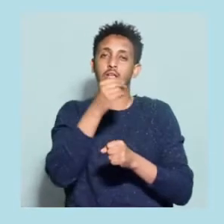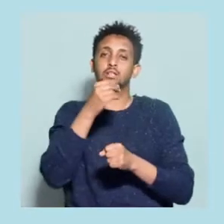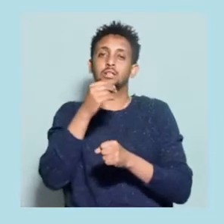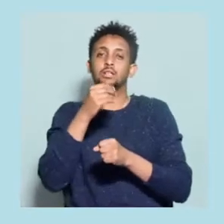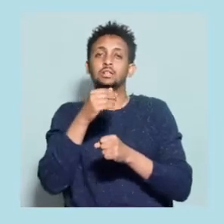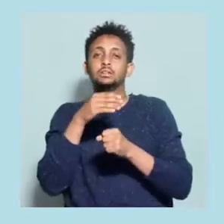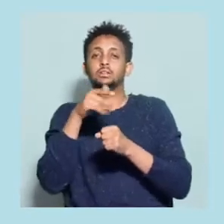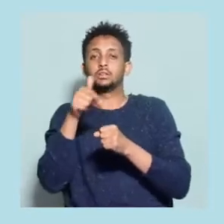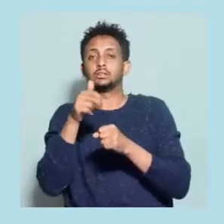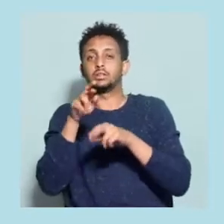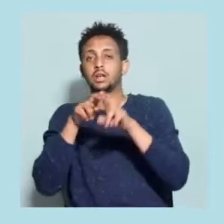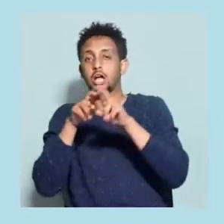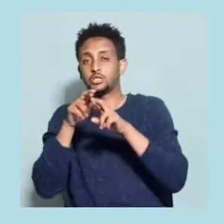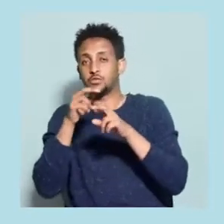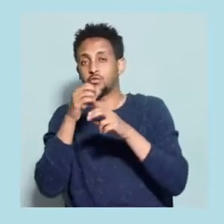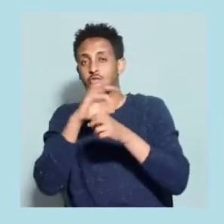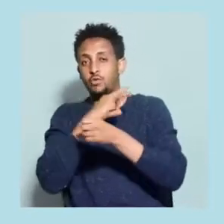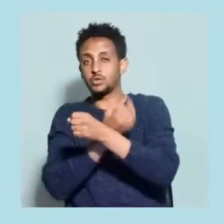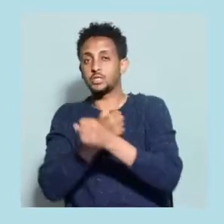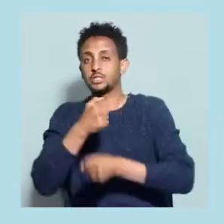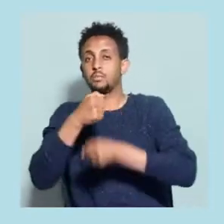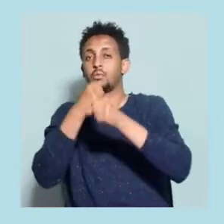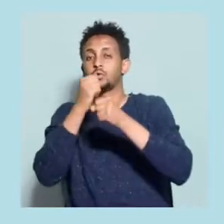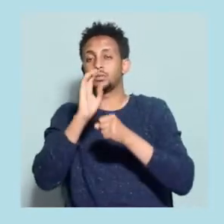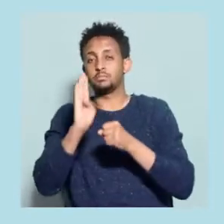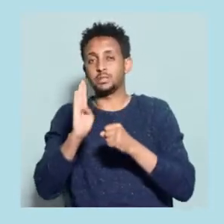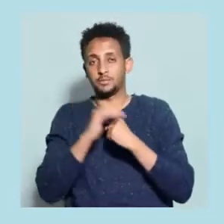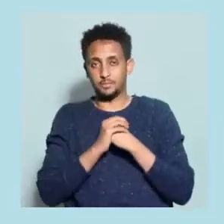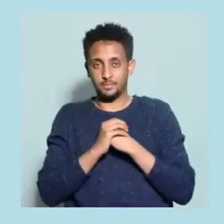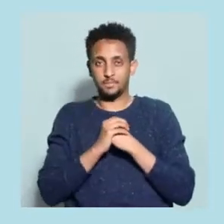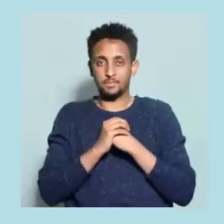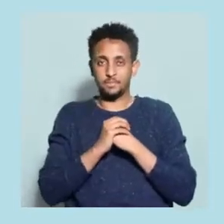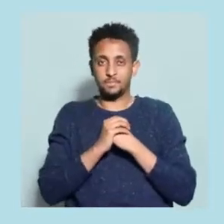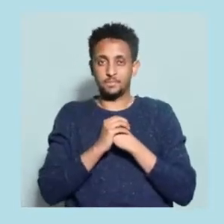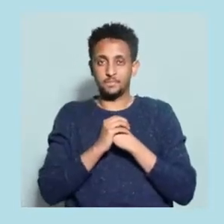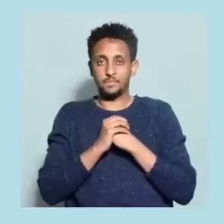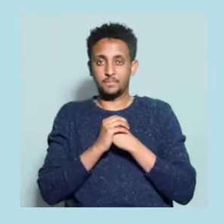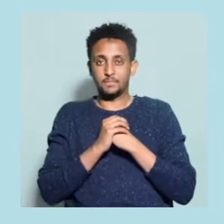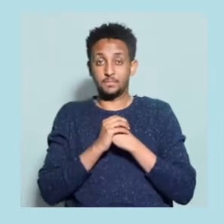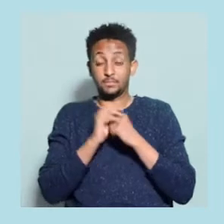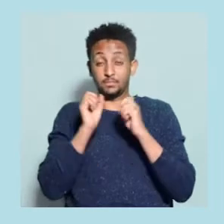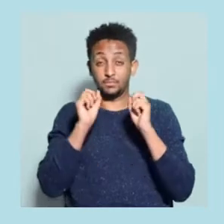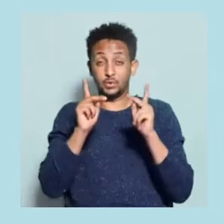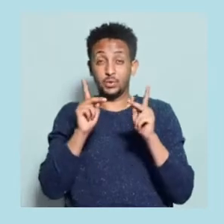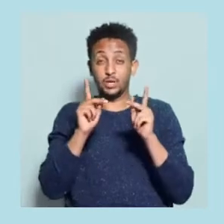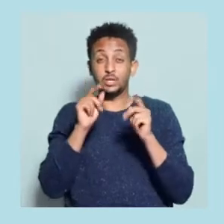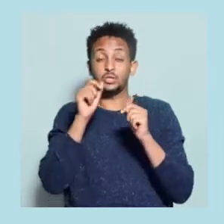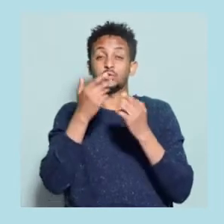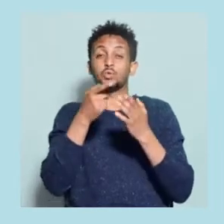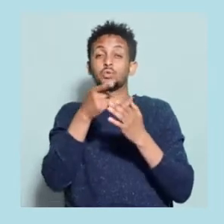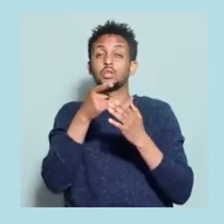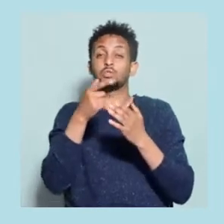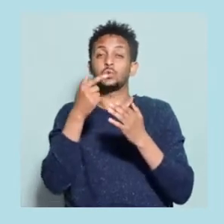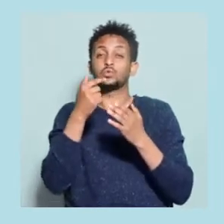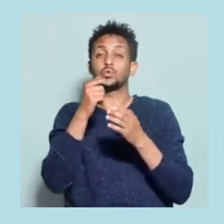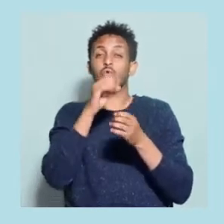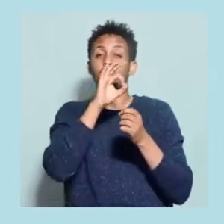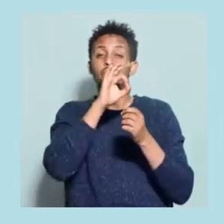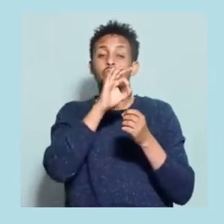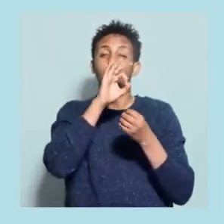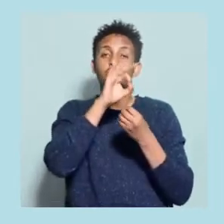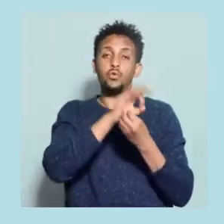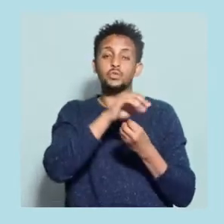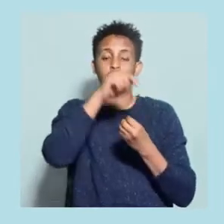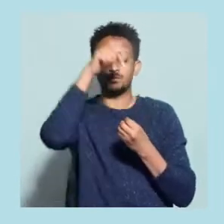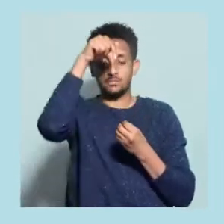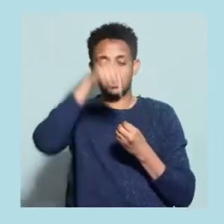there will be a reaction force on support B. Okay, and there is also a force which is